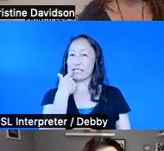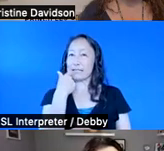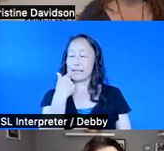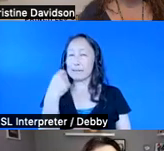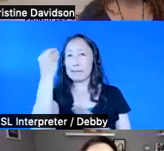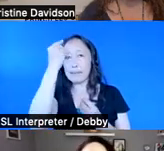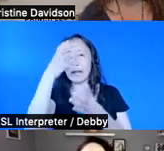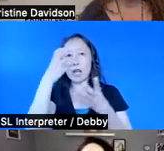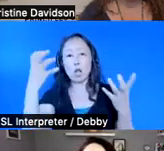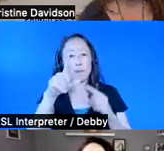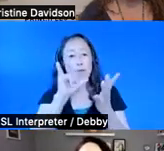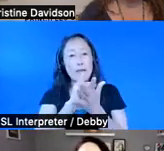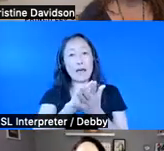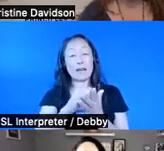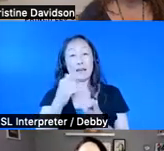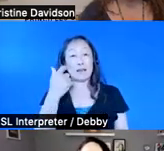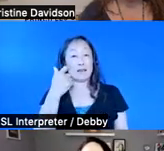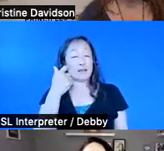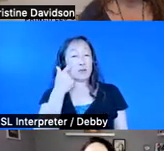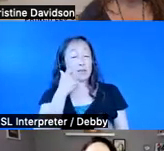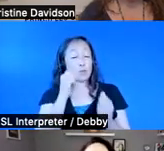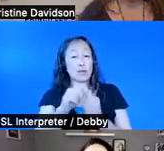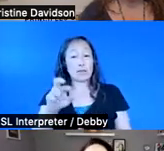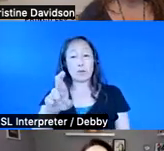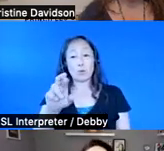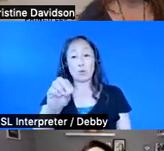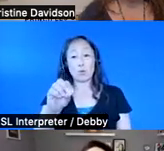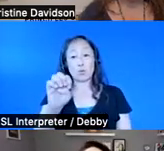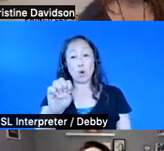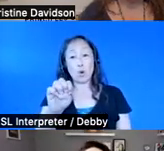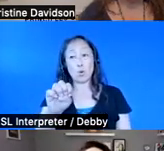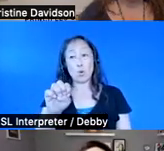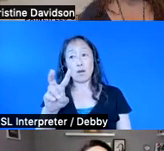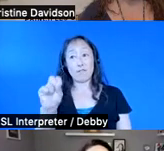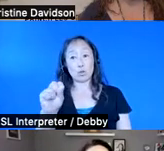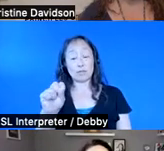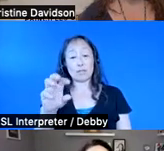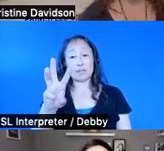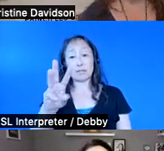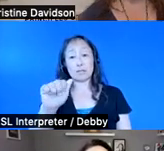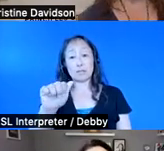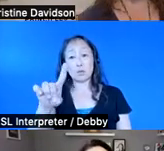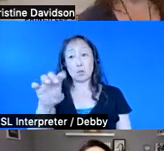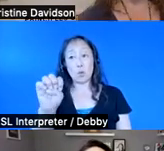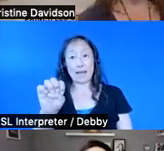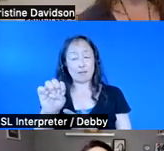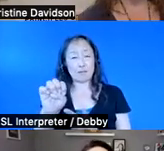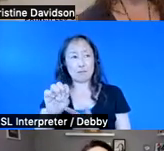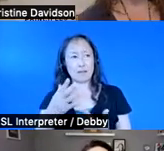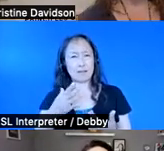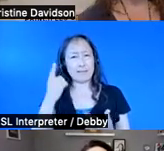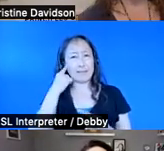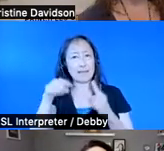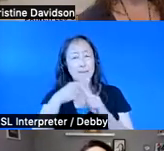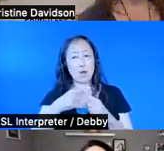Roe v. Wade decision, right? Thinking about body sovereignty. And really thinking about working